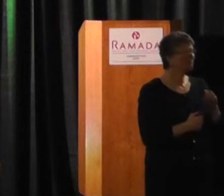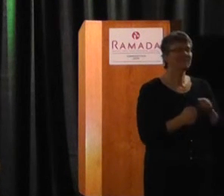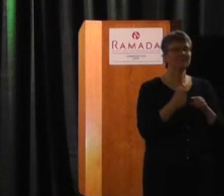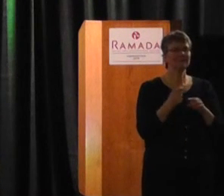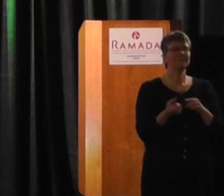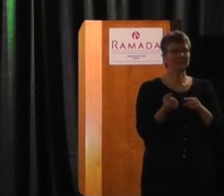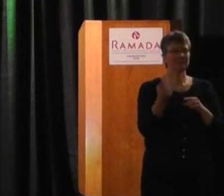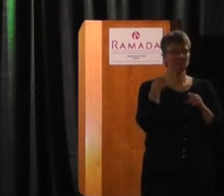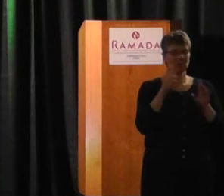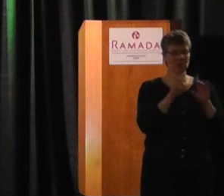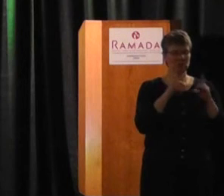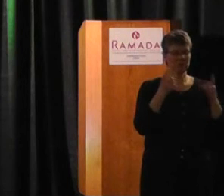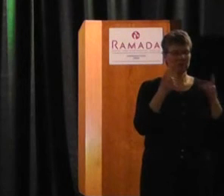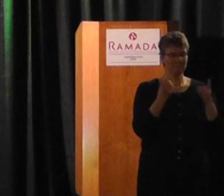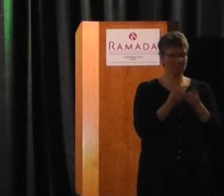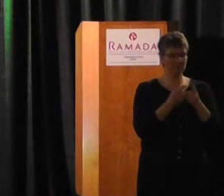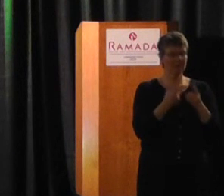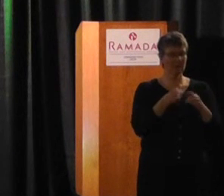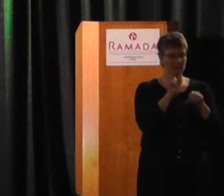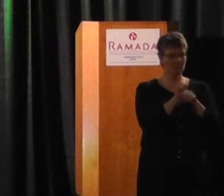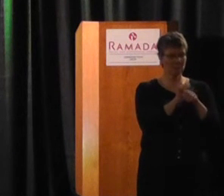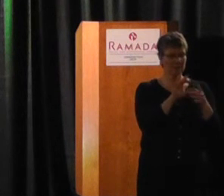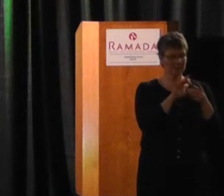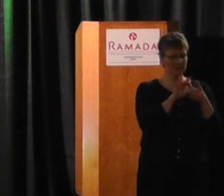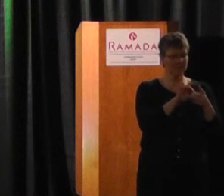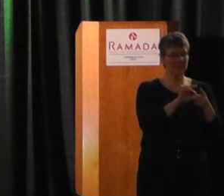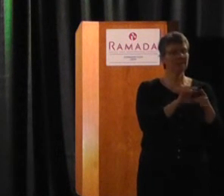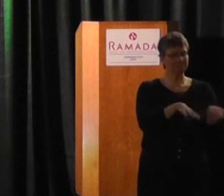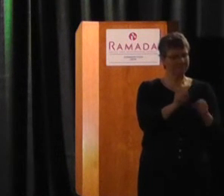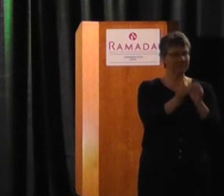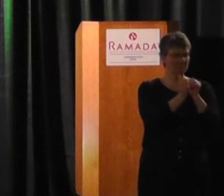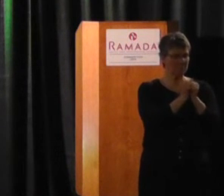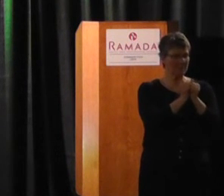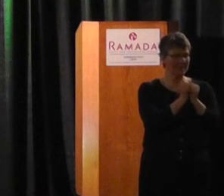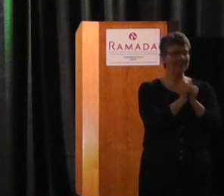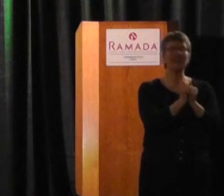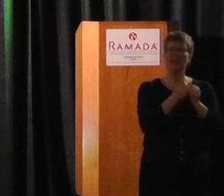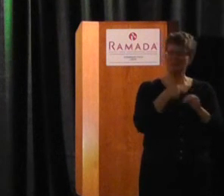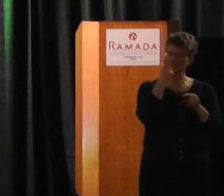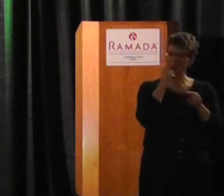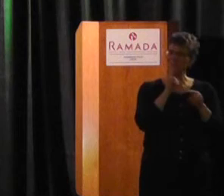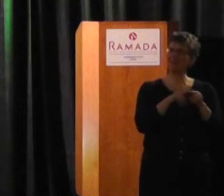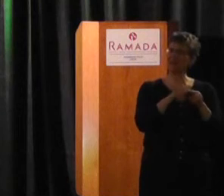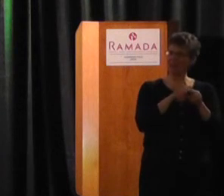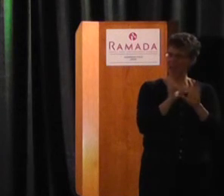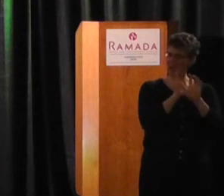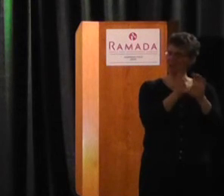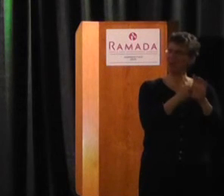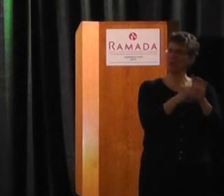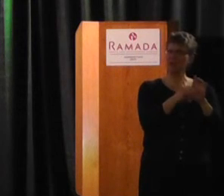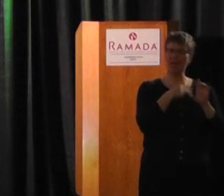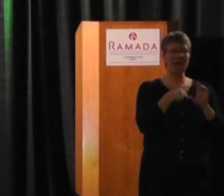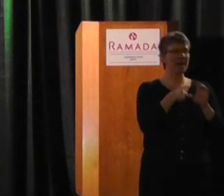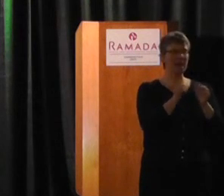race. So I decided to race with my city ski. And it was too much fun to see the face of the people when I was passing them and I was faster than